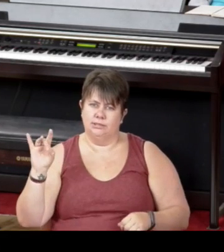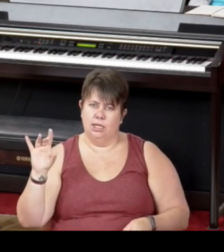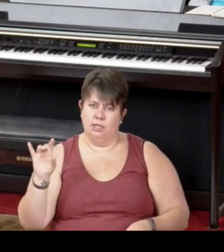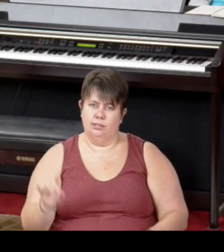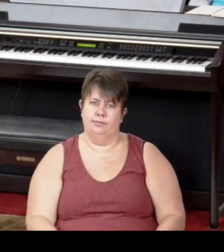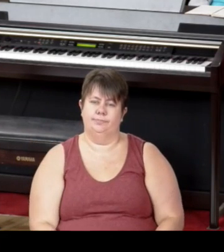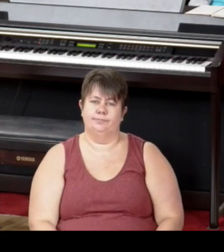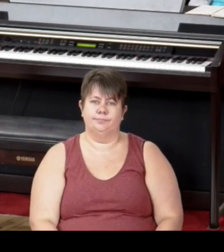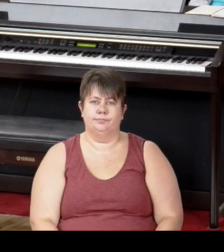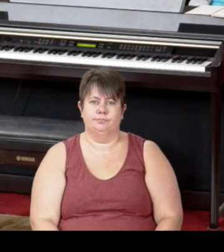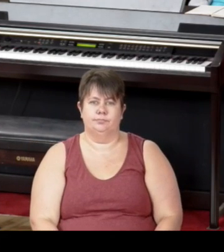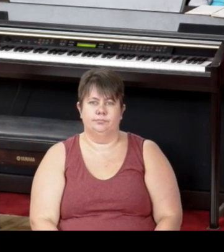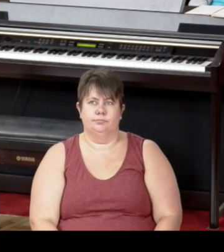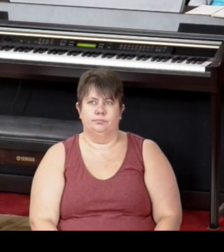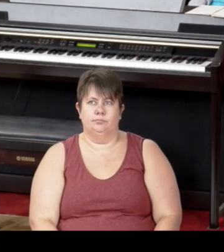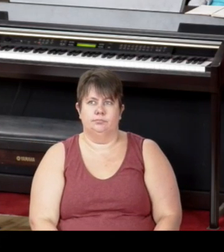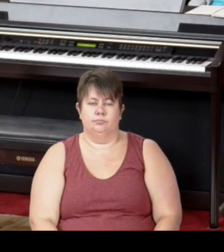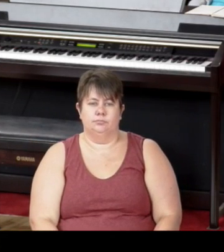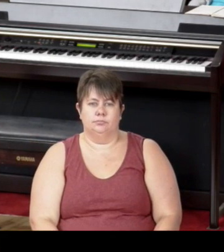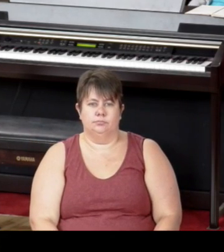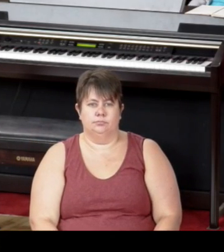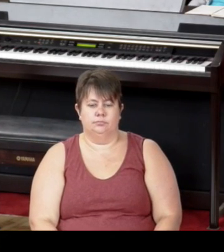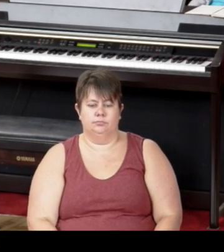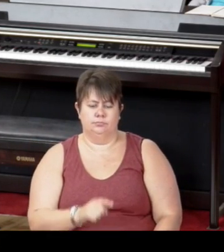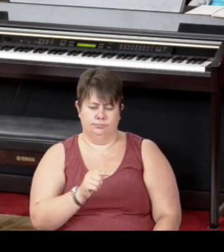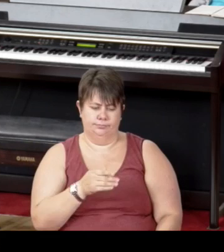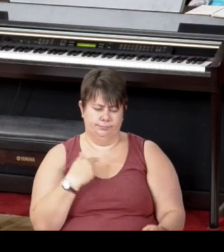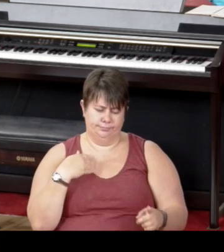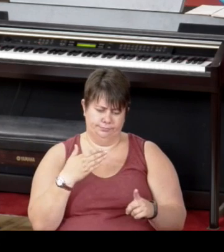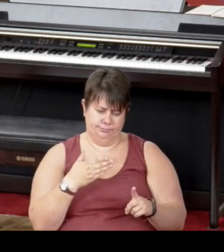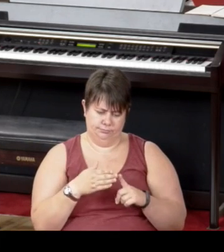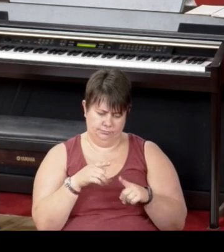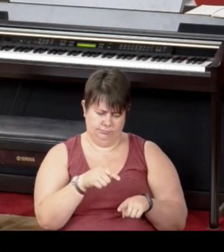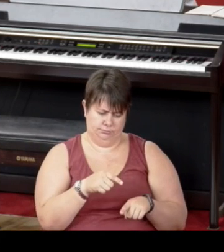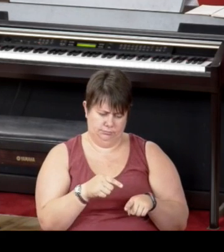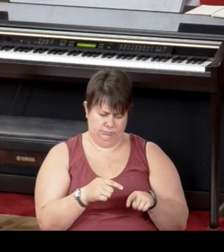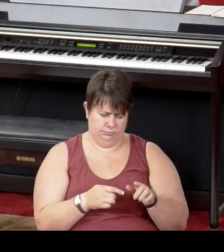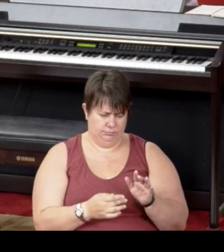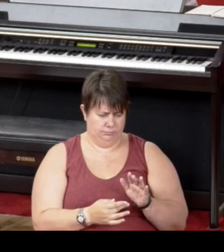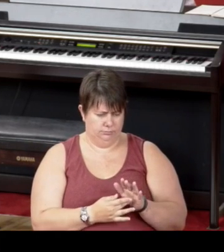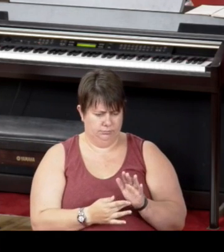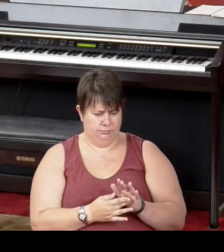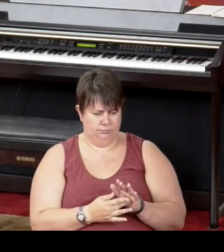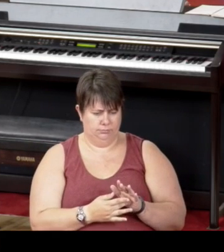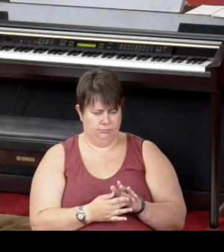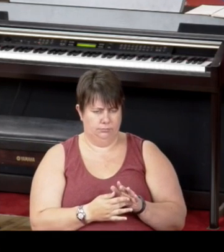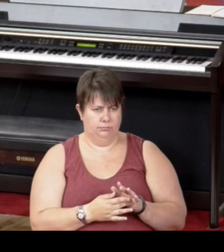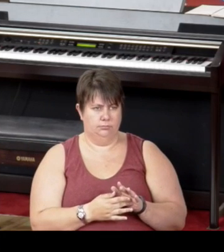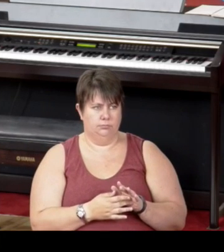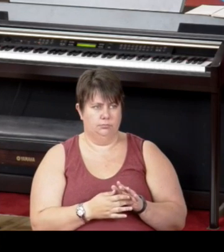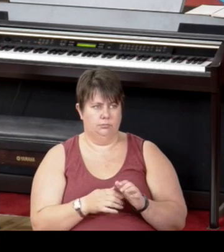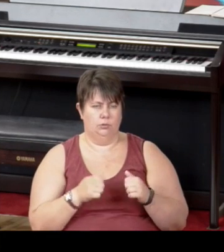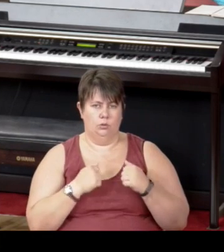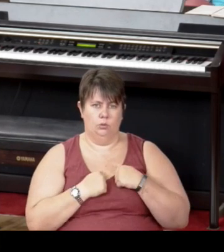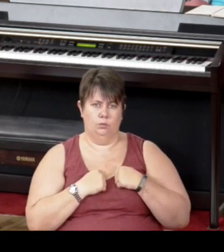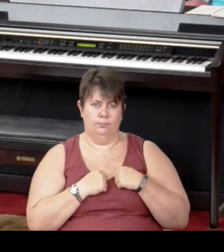Jesus promises, but this one particularly stood out to me because of what it brought to mind.